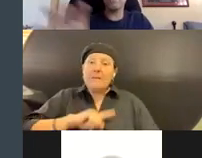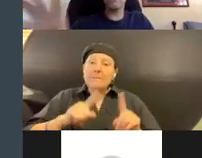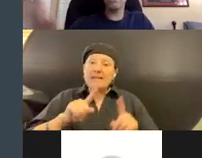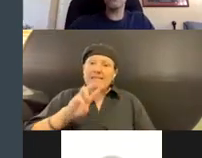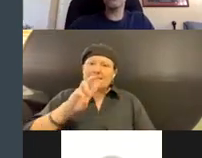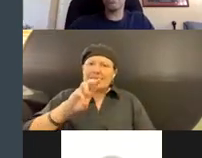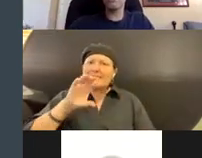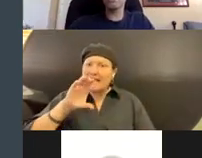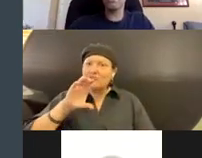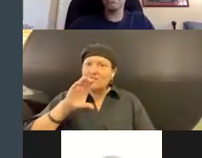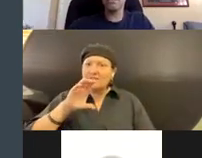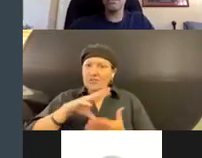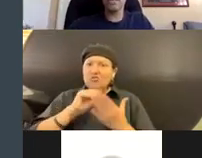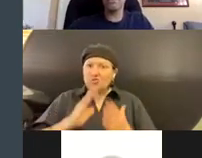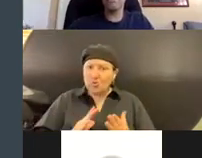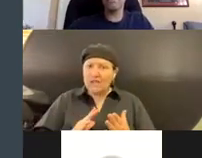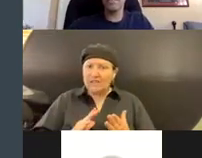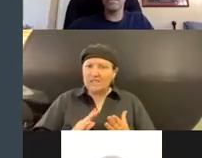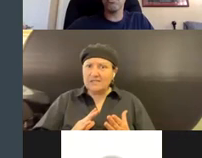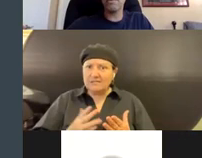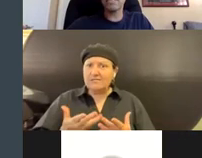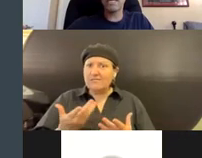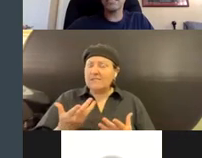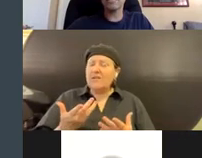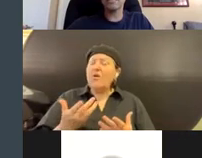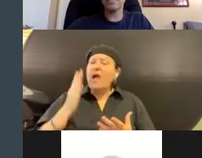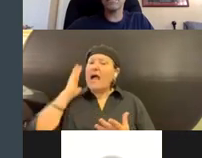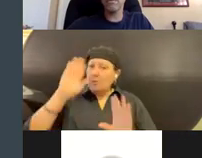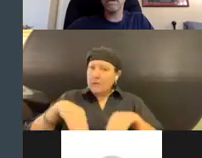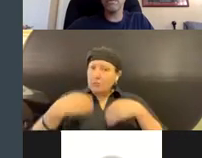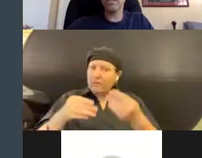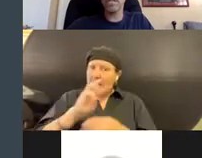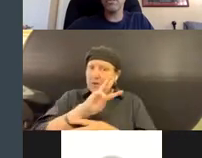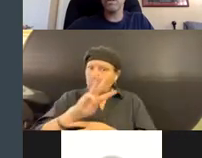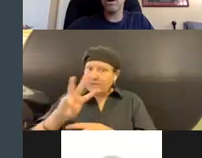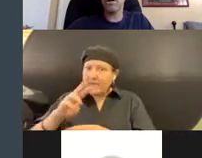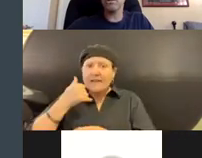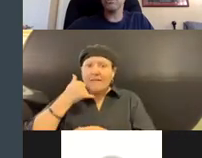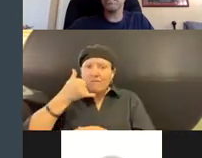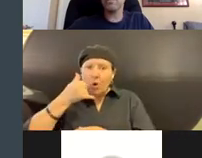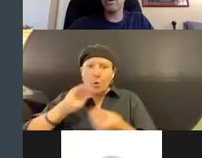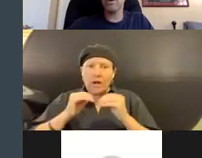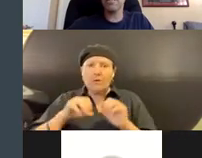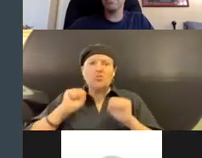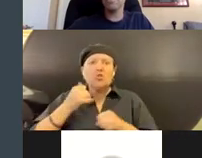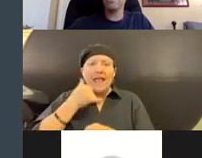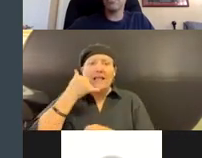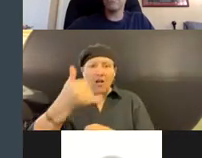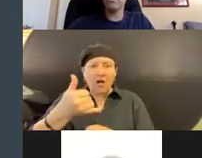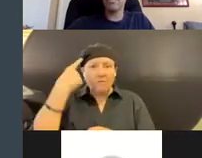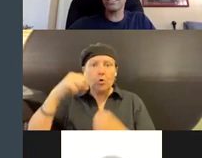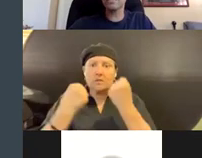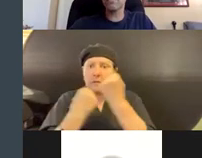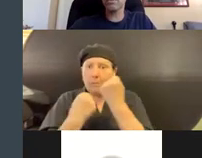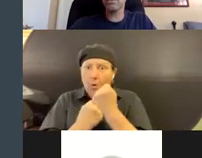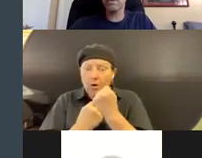going to provide you obviously with the website, the phone numbers that you can call to get support. Now, if you